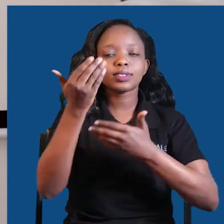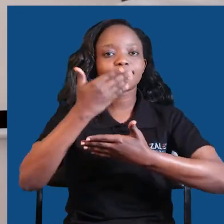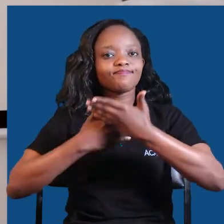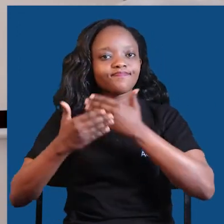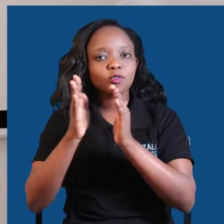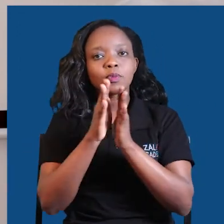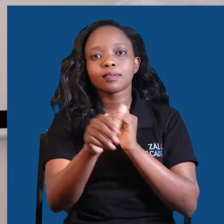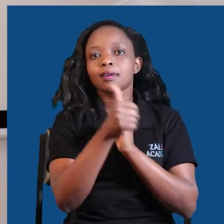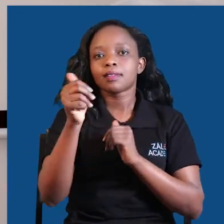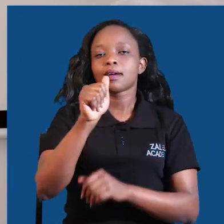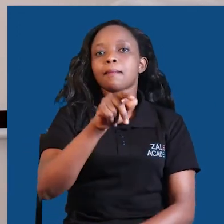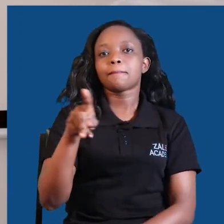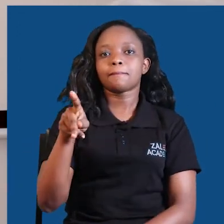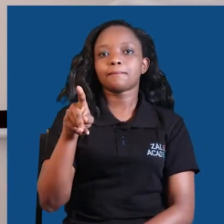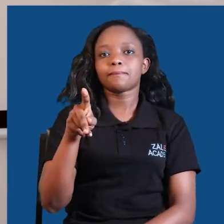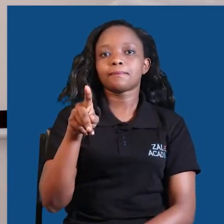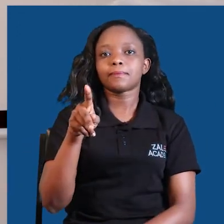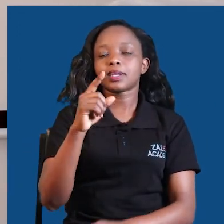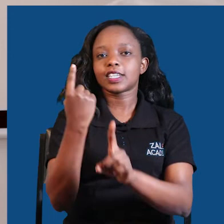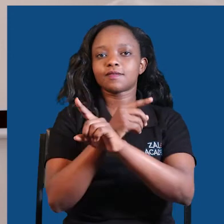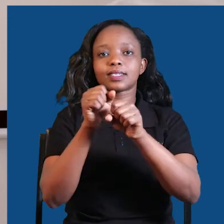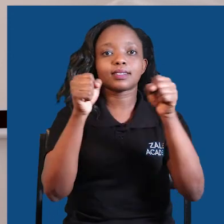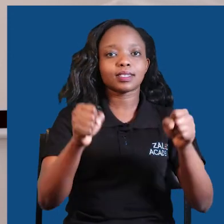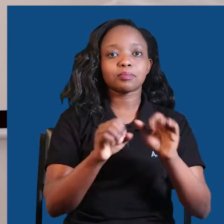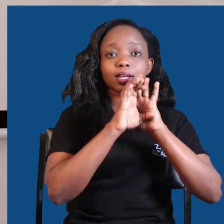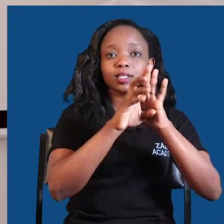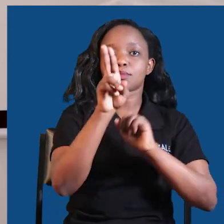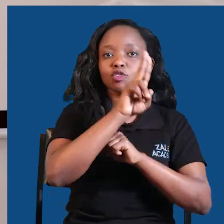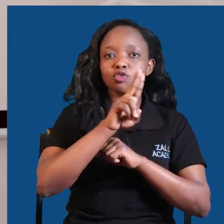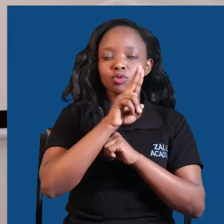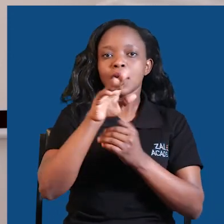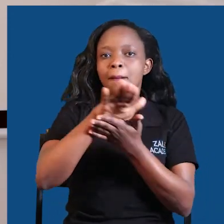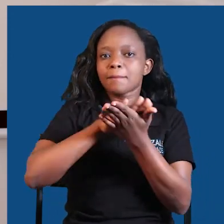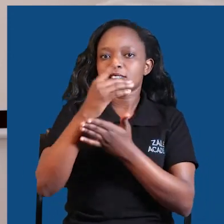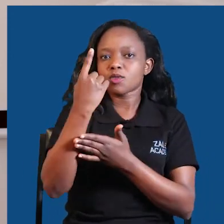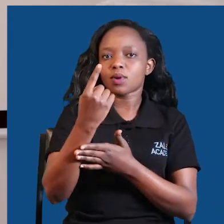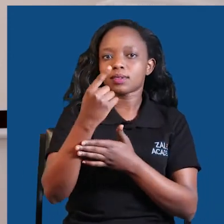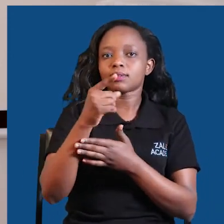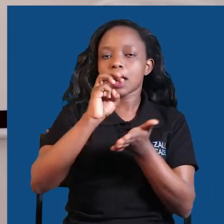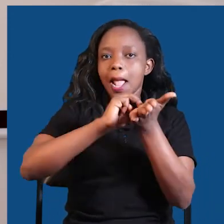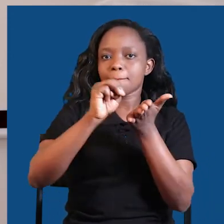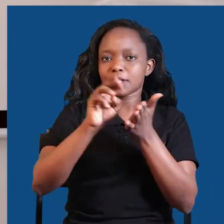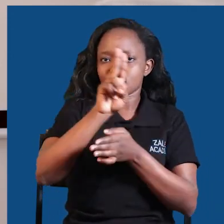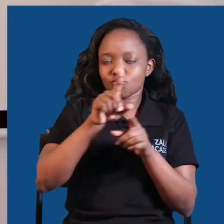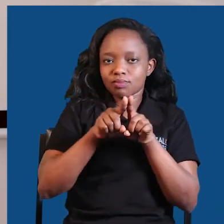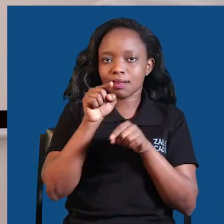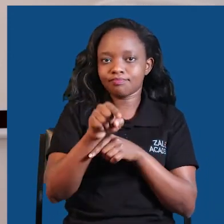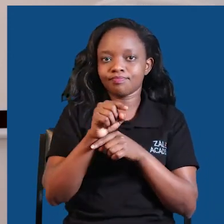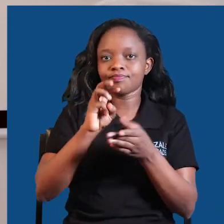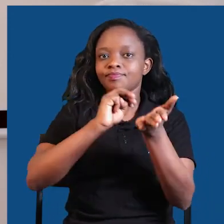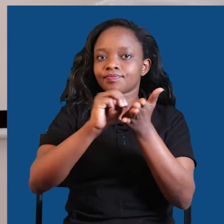applications that interact with another application in another system. For example, we can use the most basic one, the way you use M-Pesa